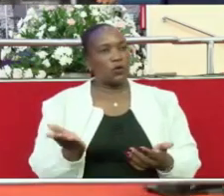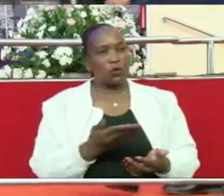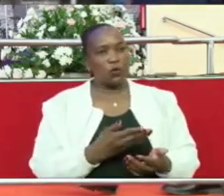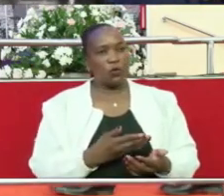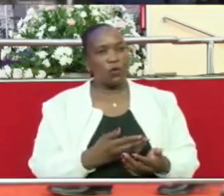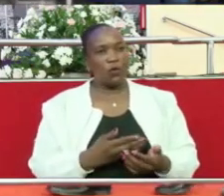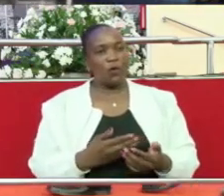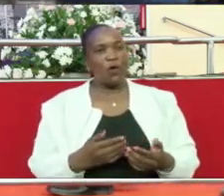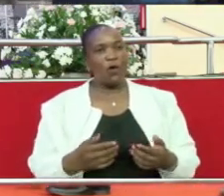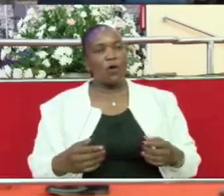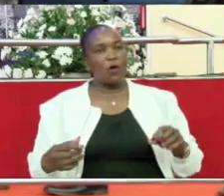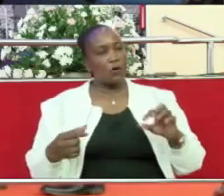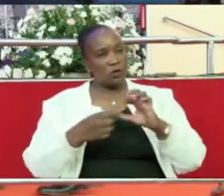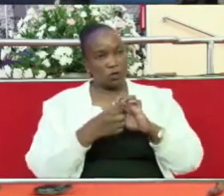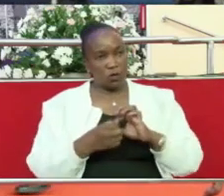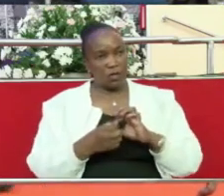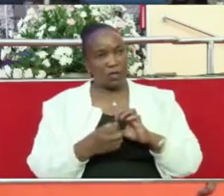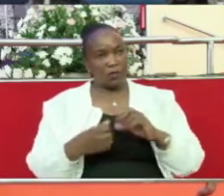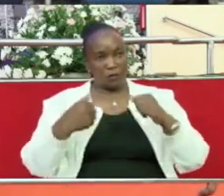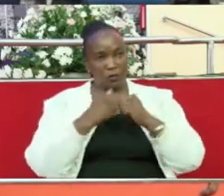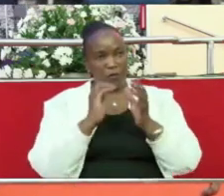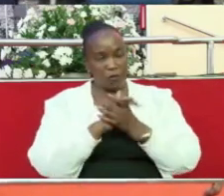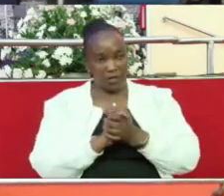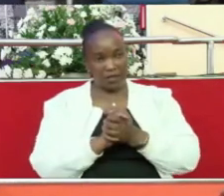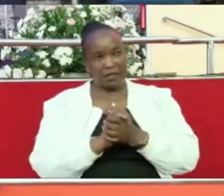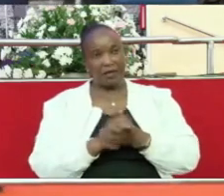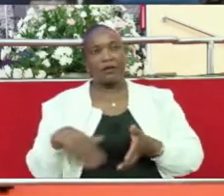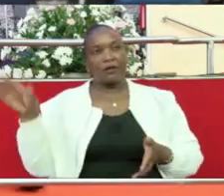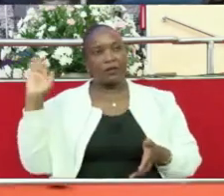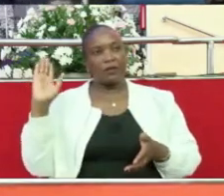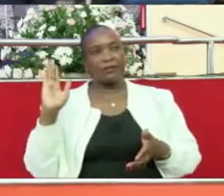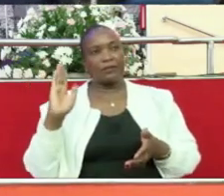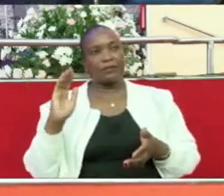Lord promises that God cannot do anything,